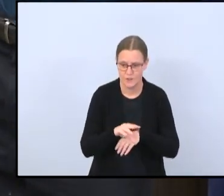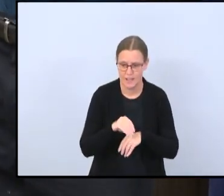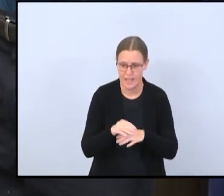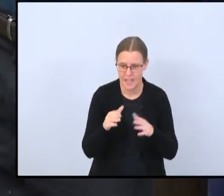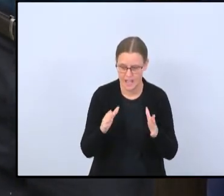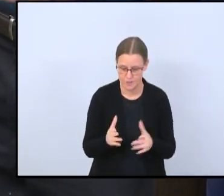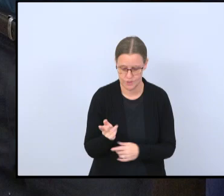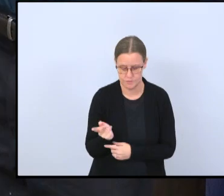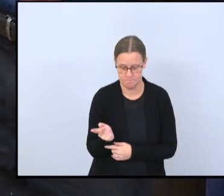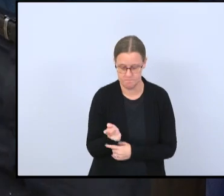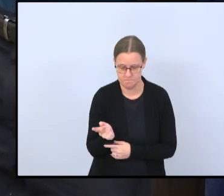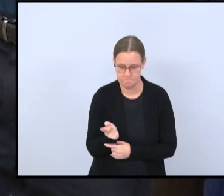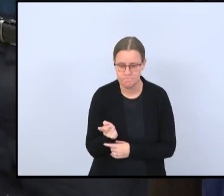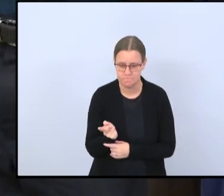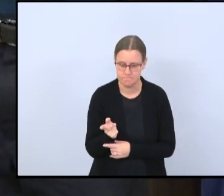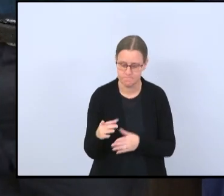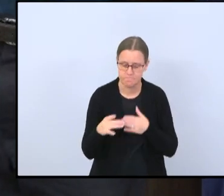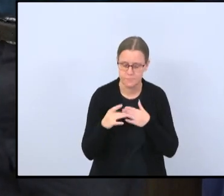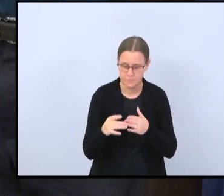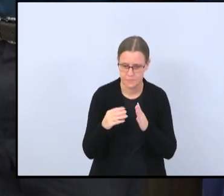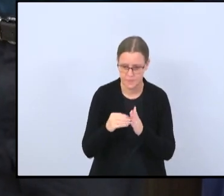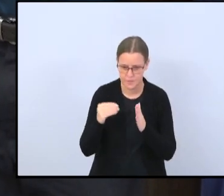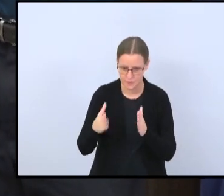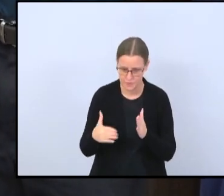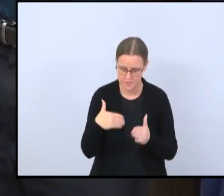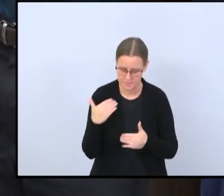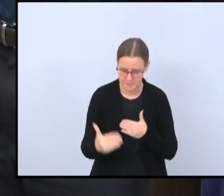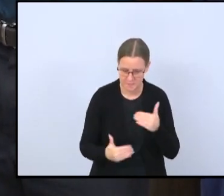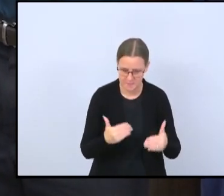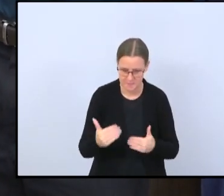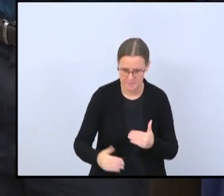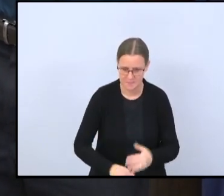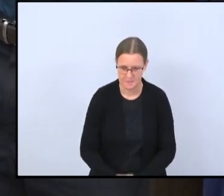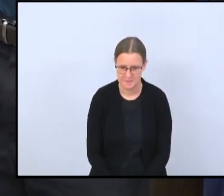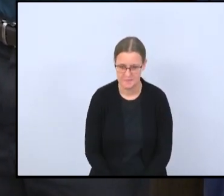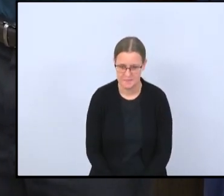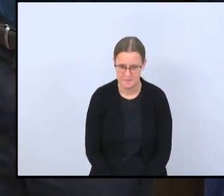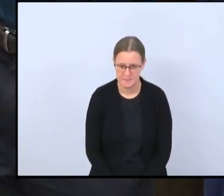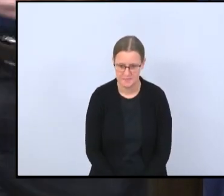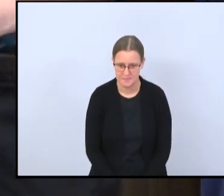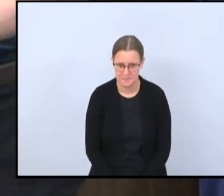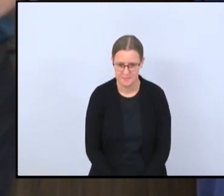Clark guided these students through this process.